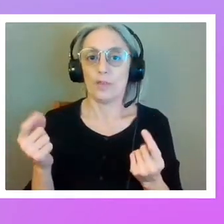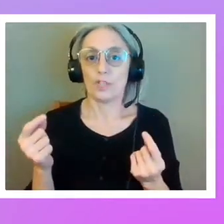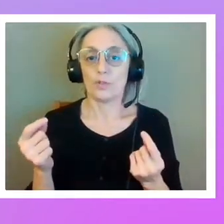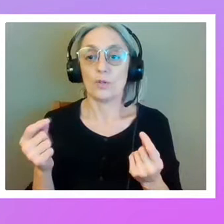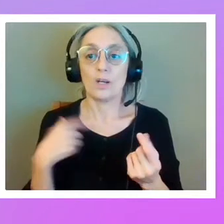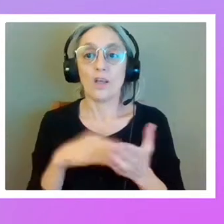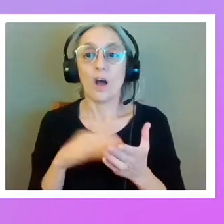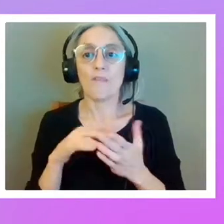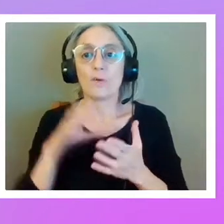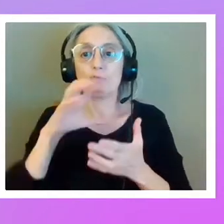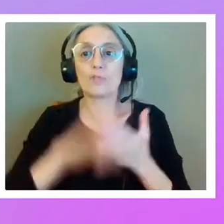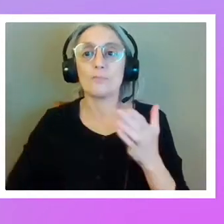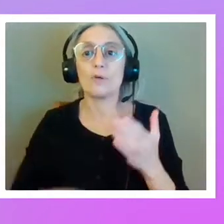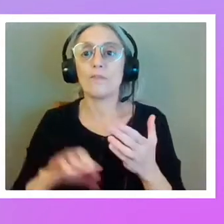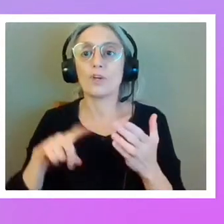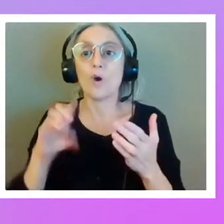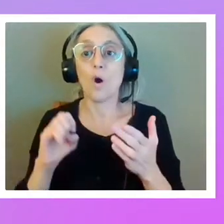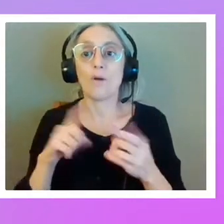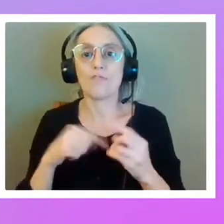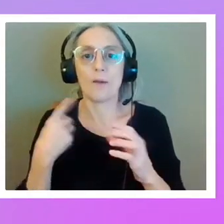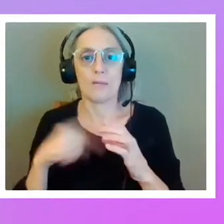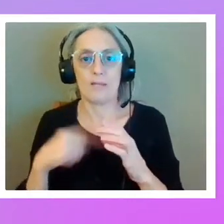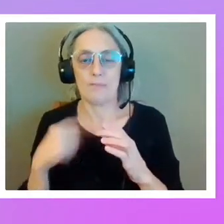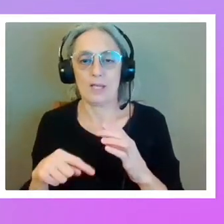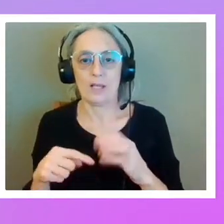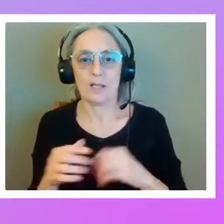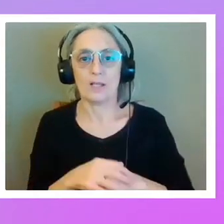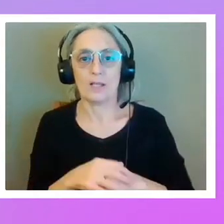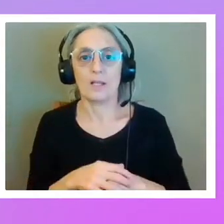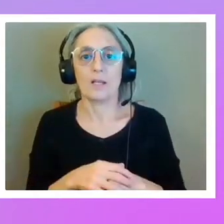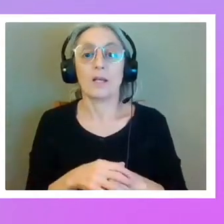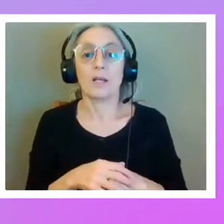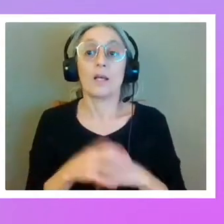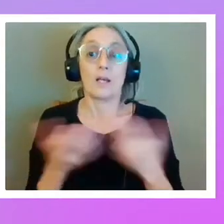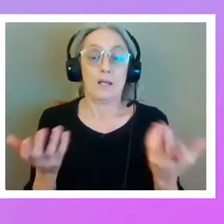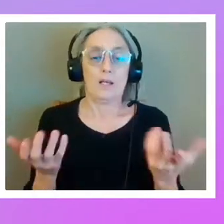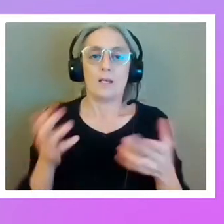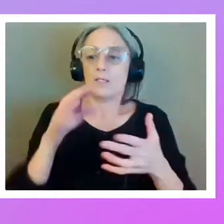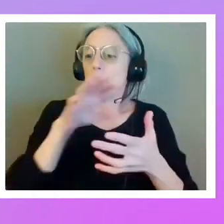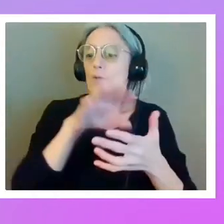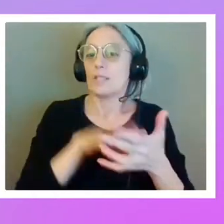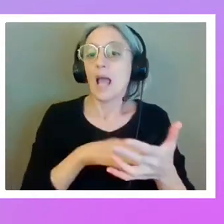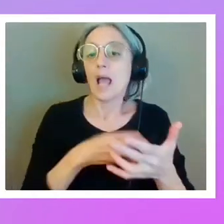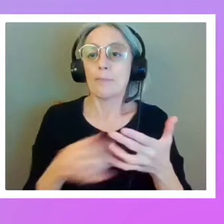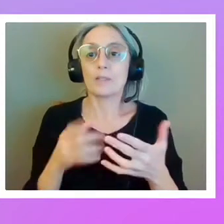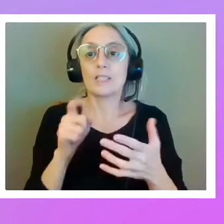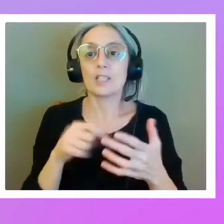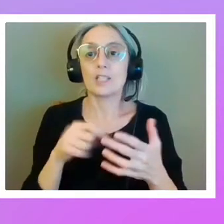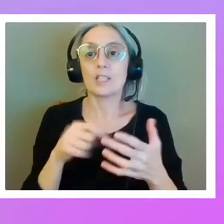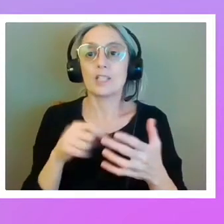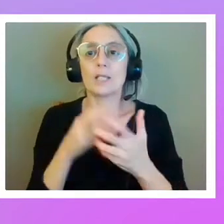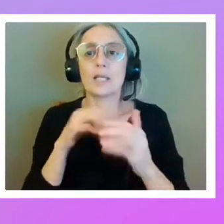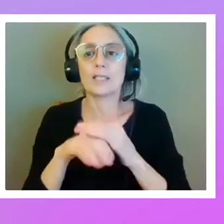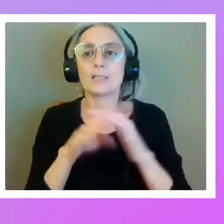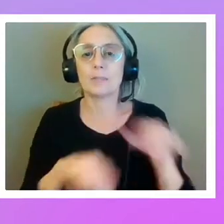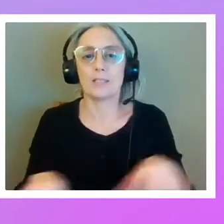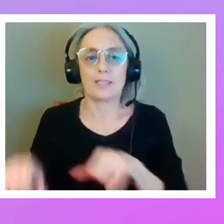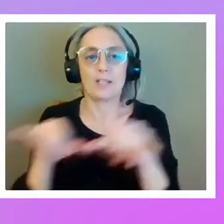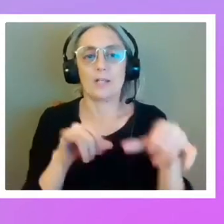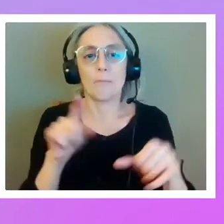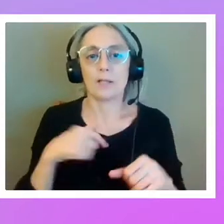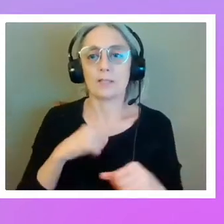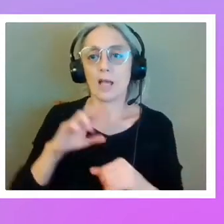email. To ensure that accessibility standards are met, tables must have things like role